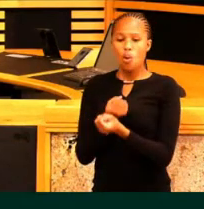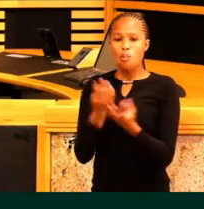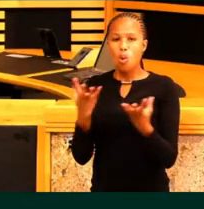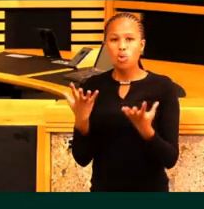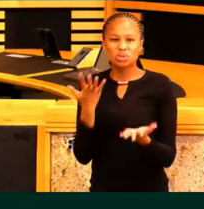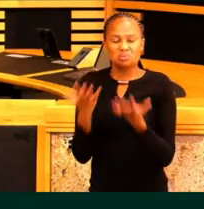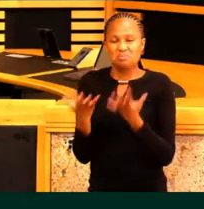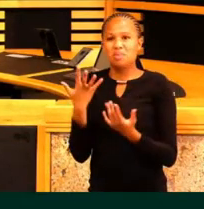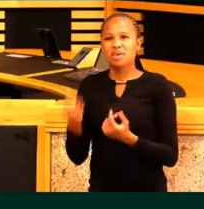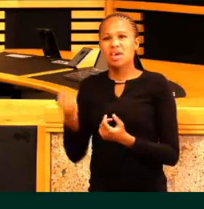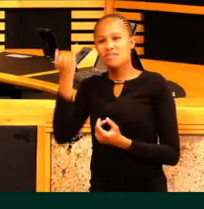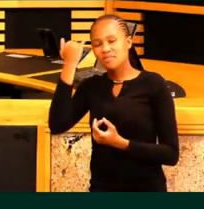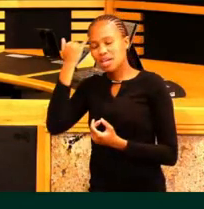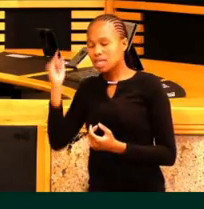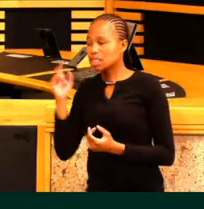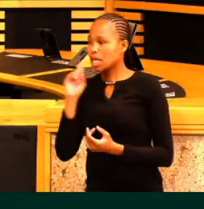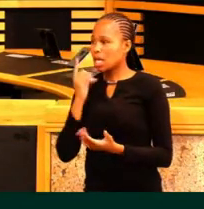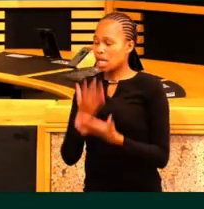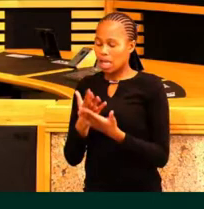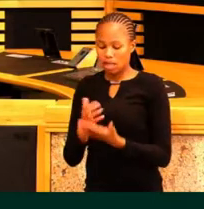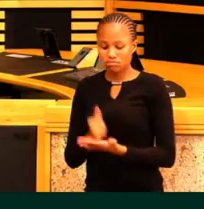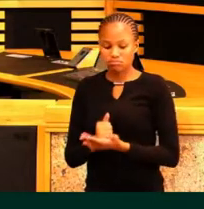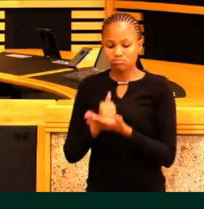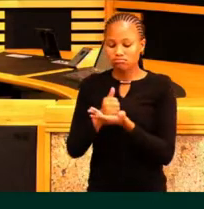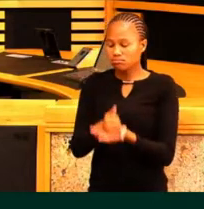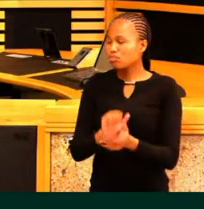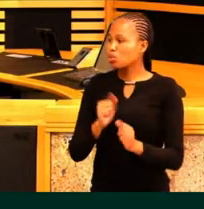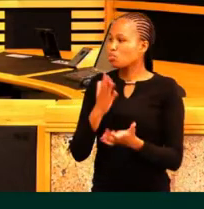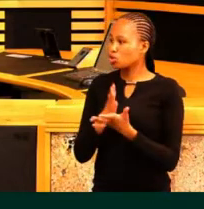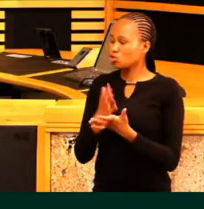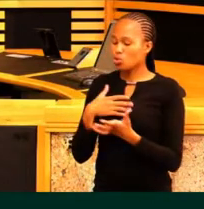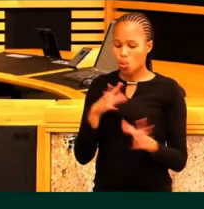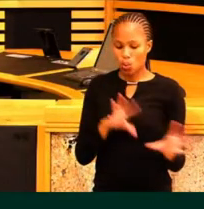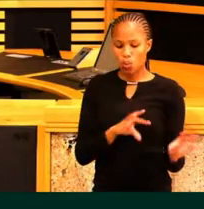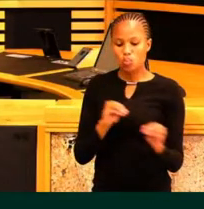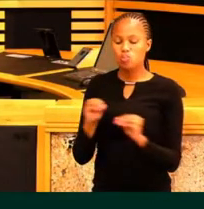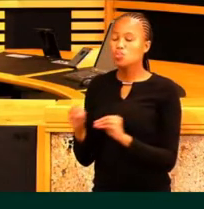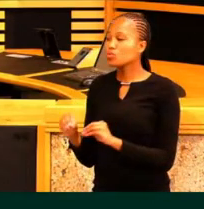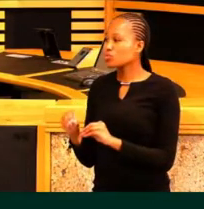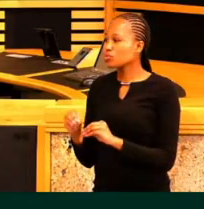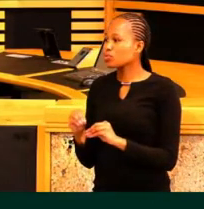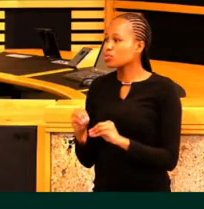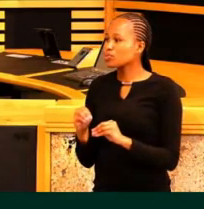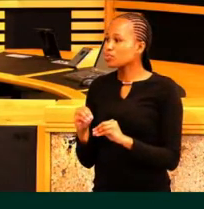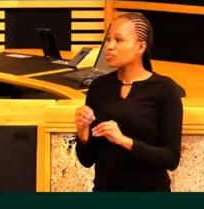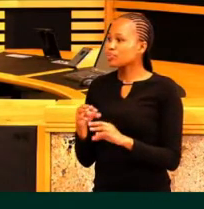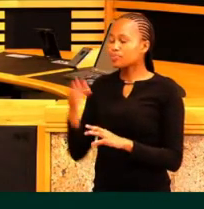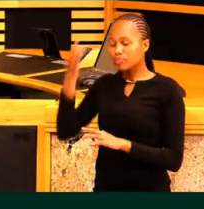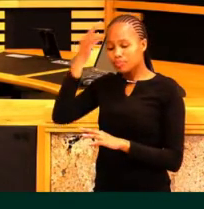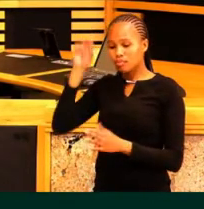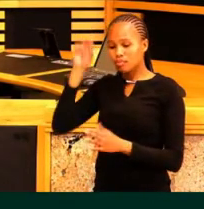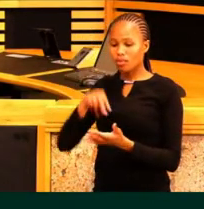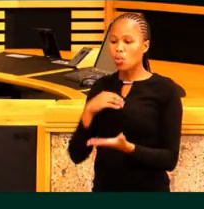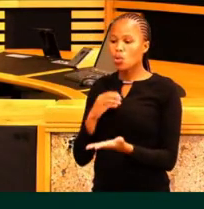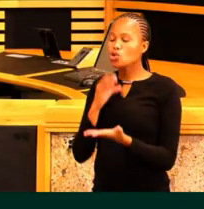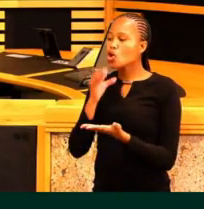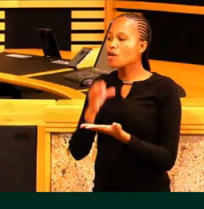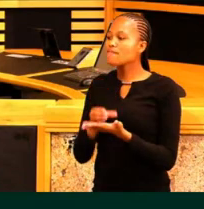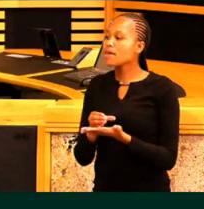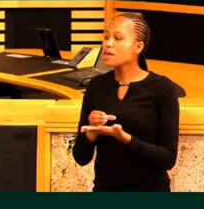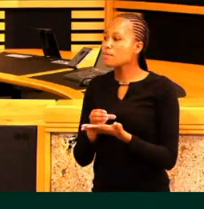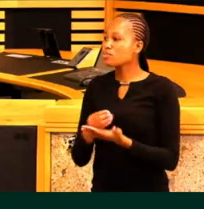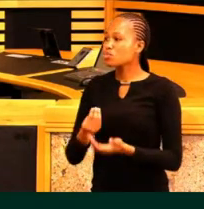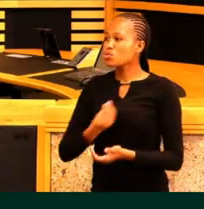that must really be assisted to make sure that we move and and go forward as ancient government we stand here to confirm